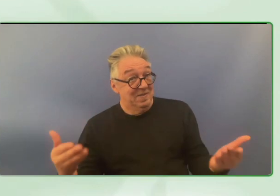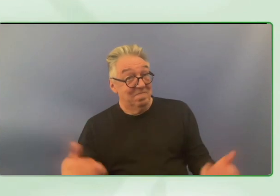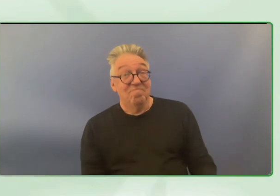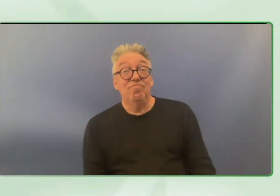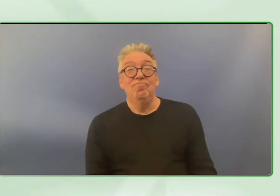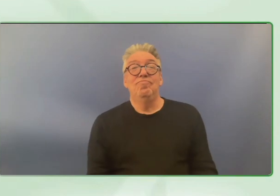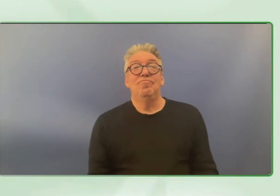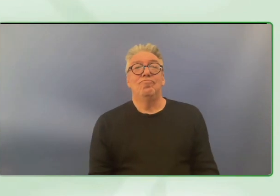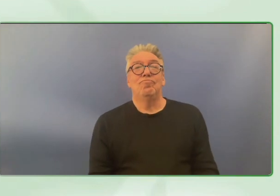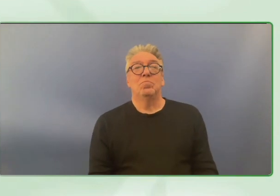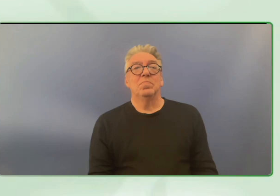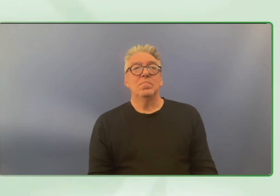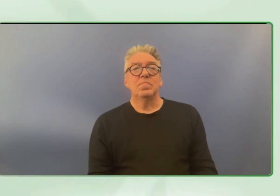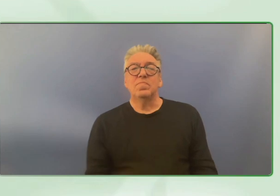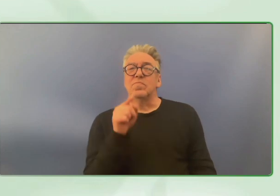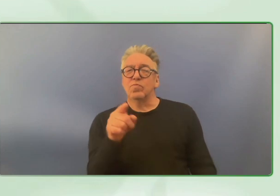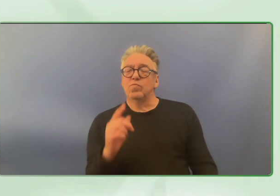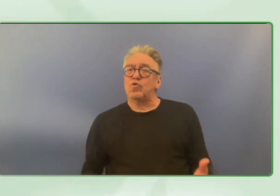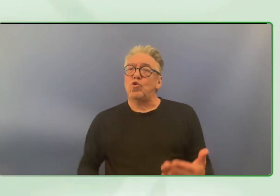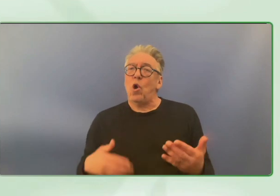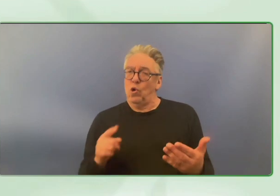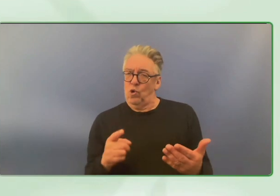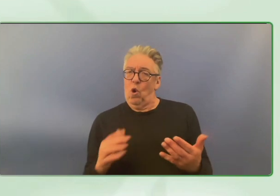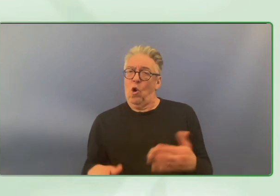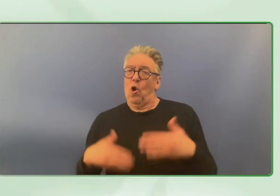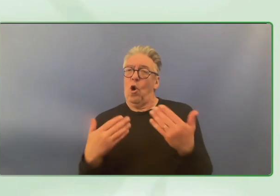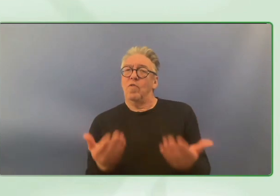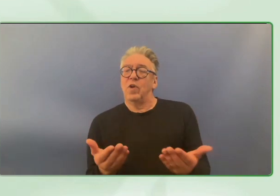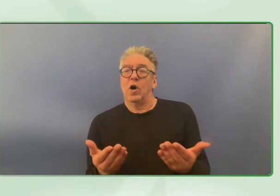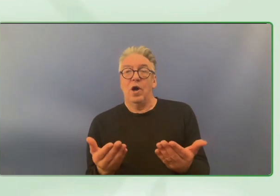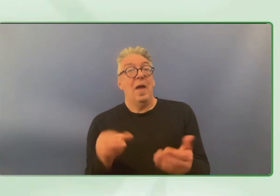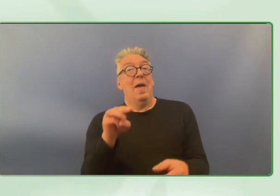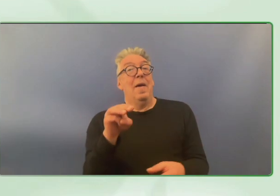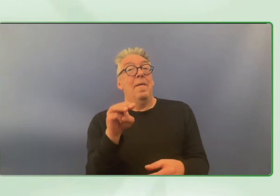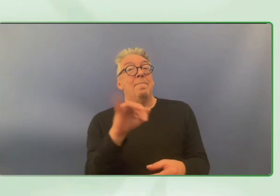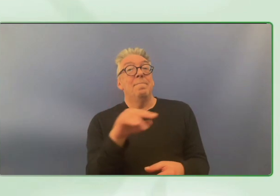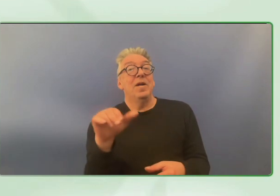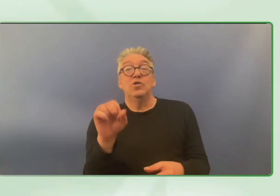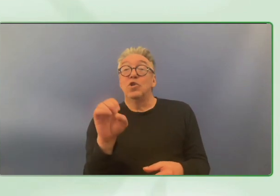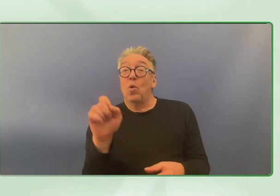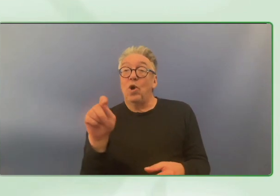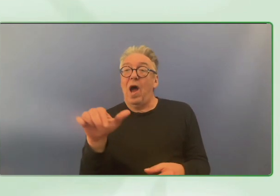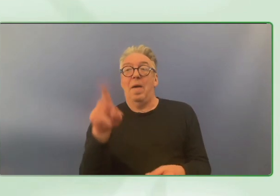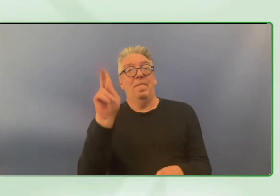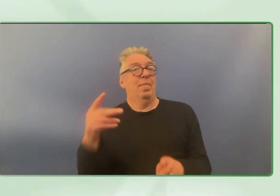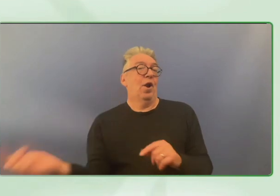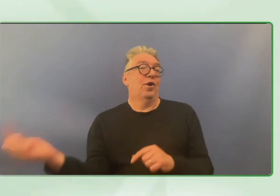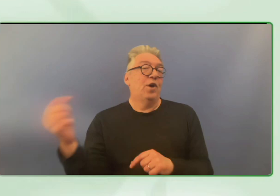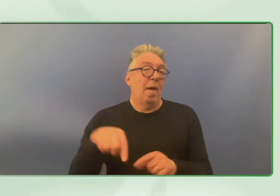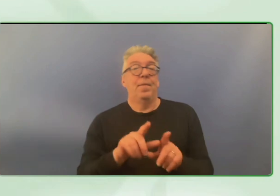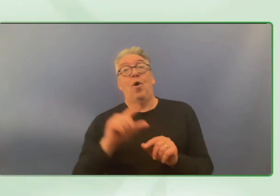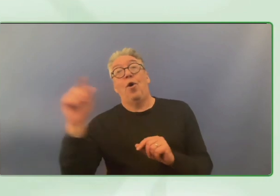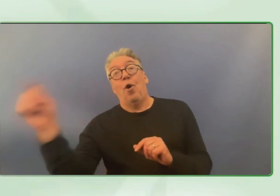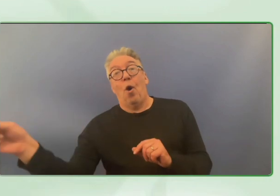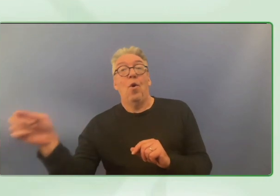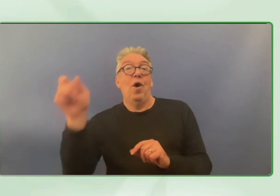What are you offering? You're offering to people in Minnesota, they're coming in and out, and there are refugees and people who have a lot of